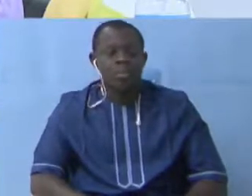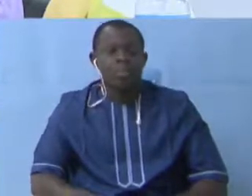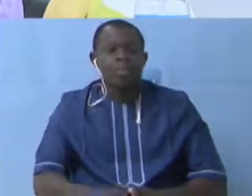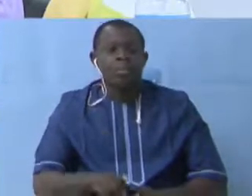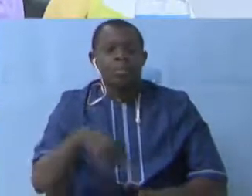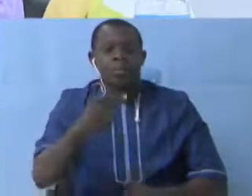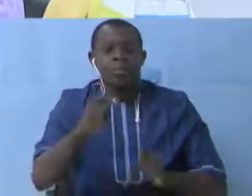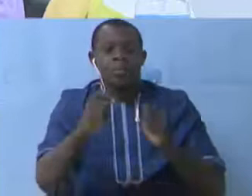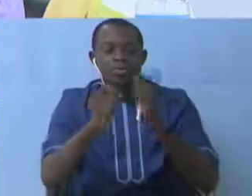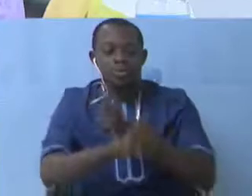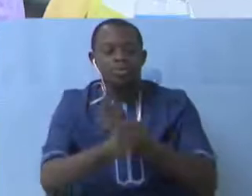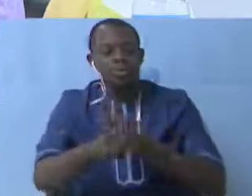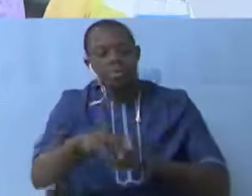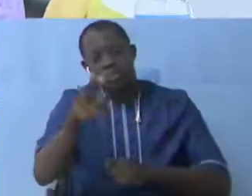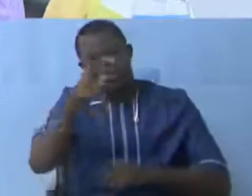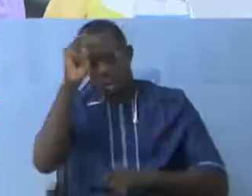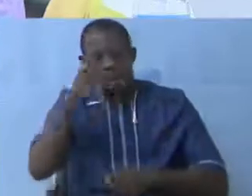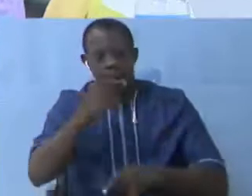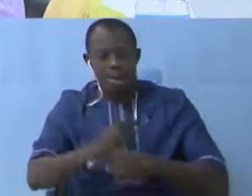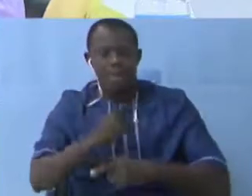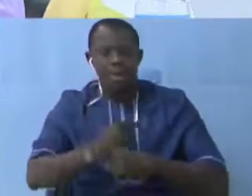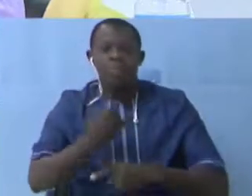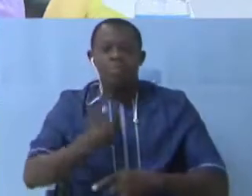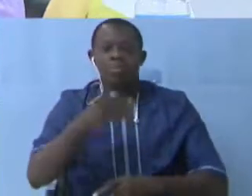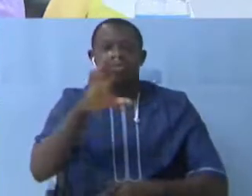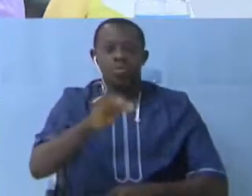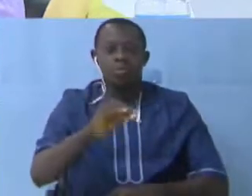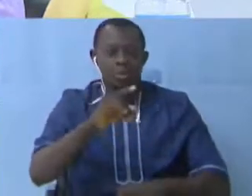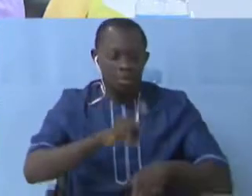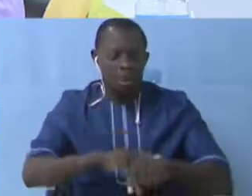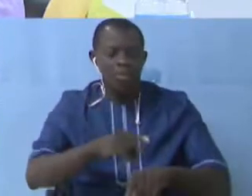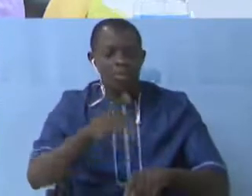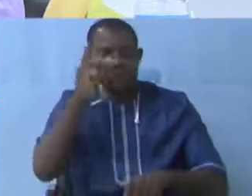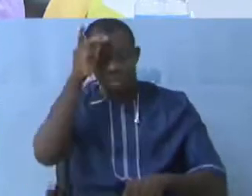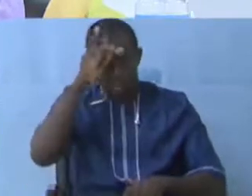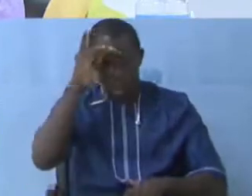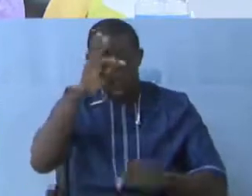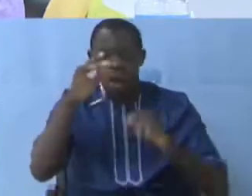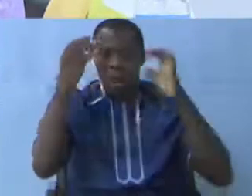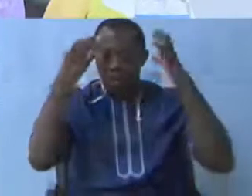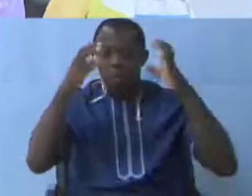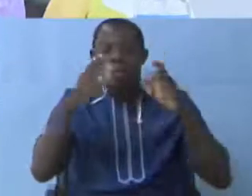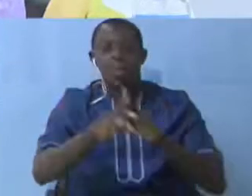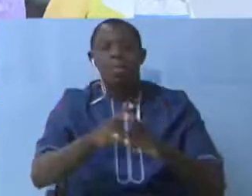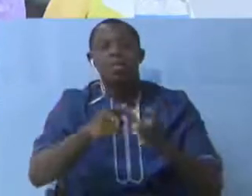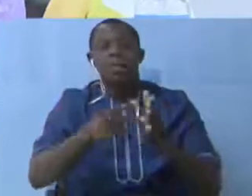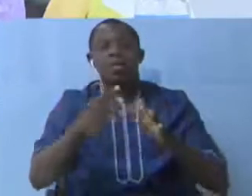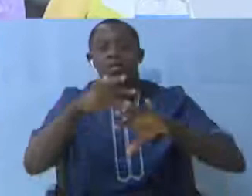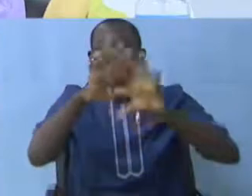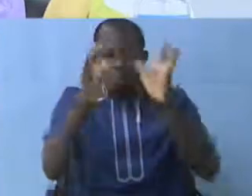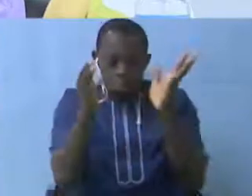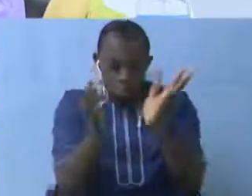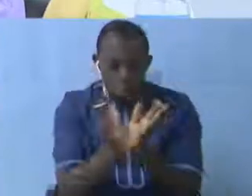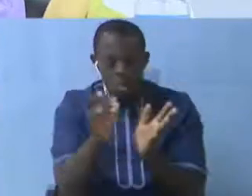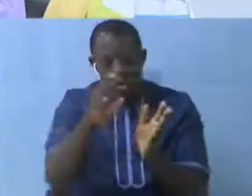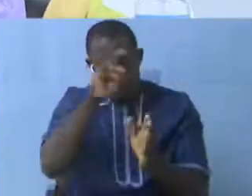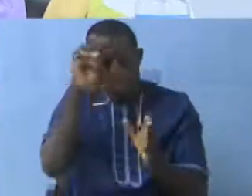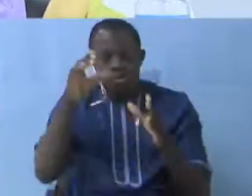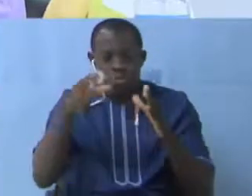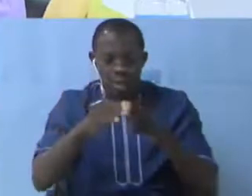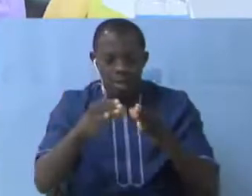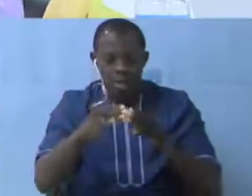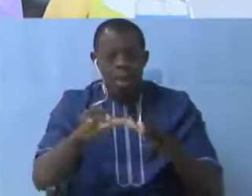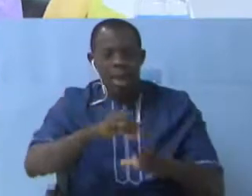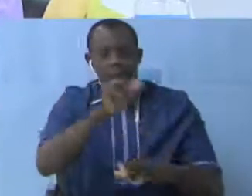did during the impasse, I believe it was a collective work. It was